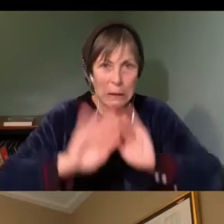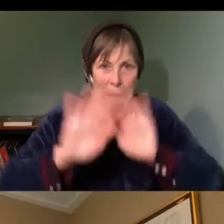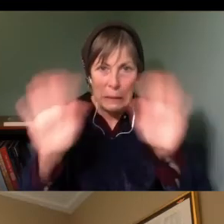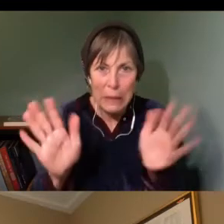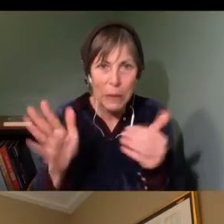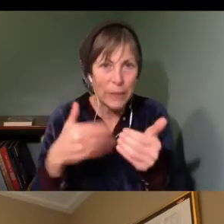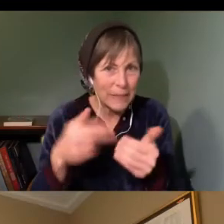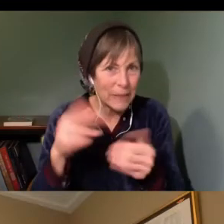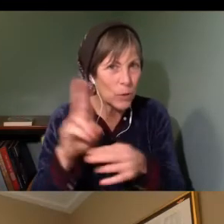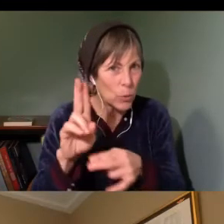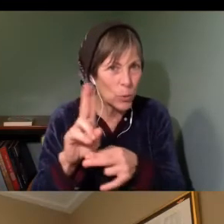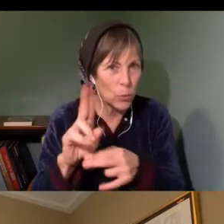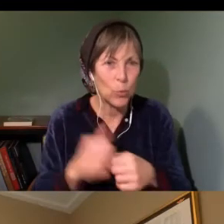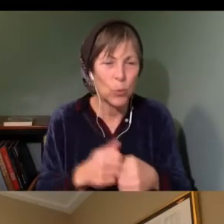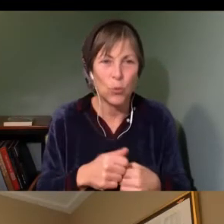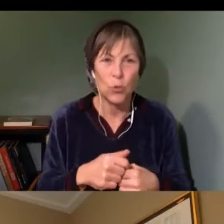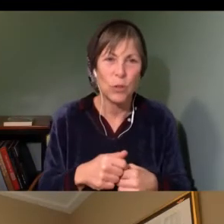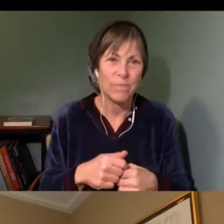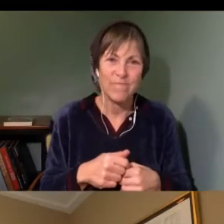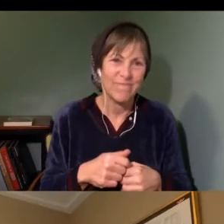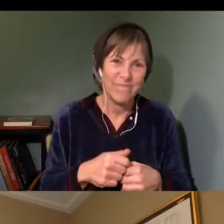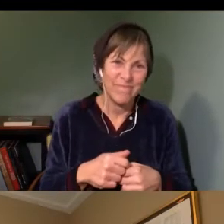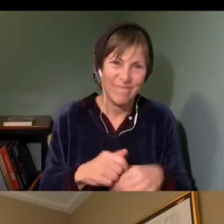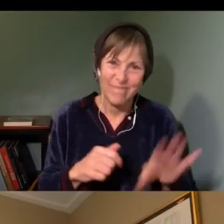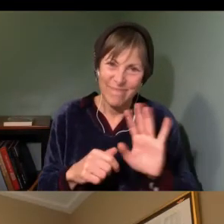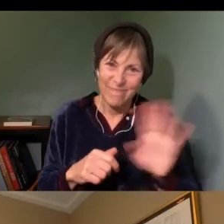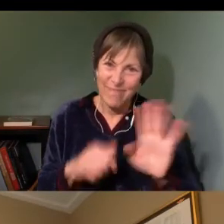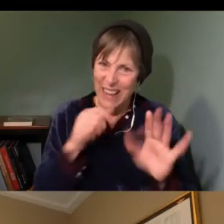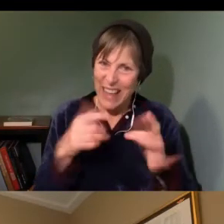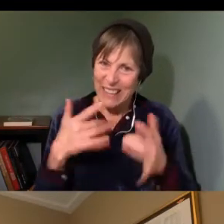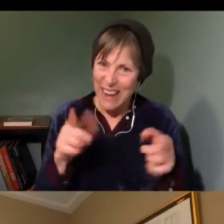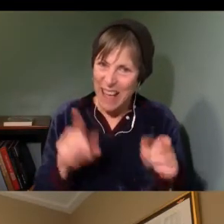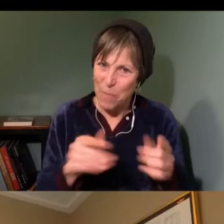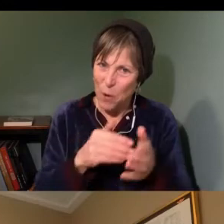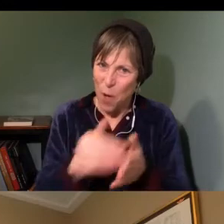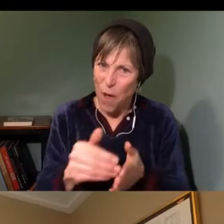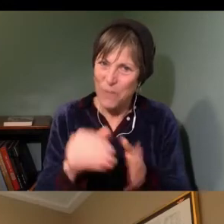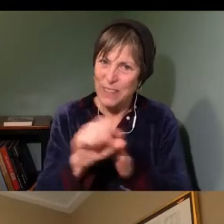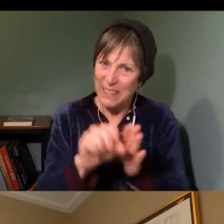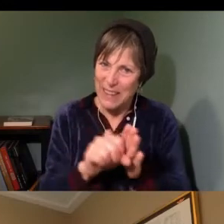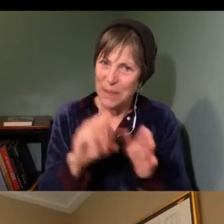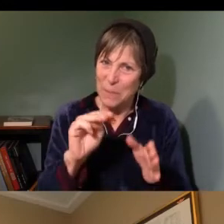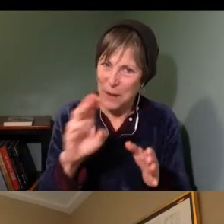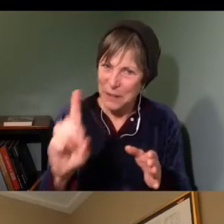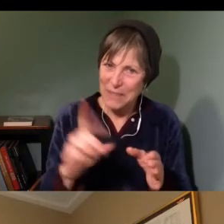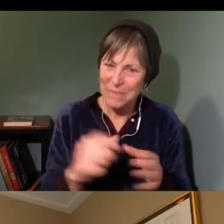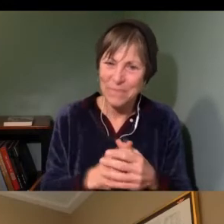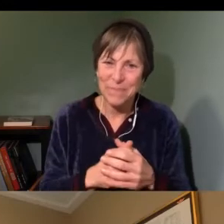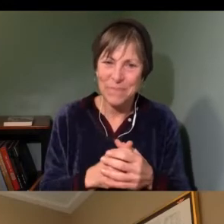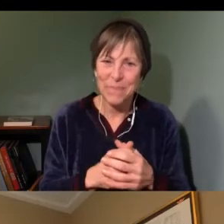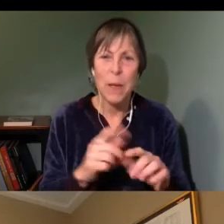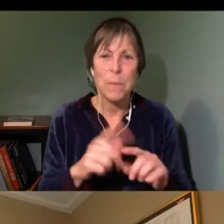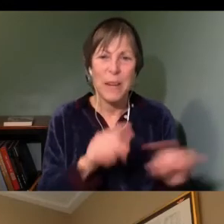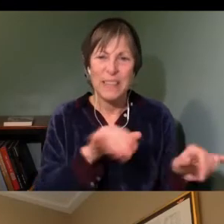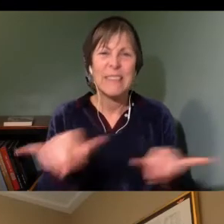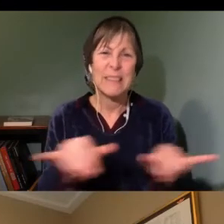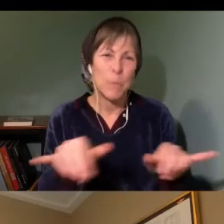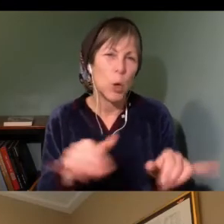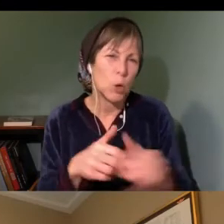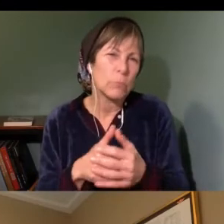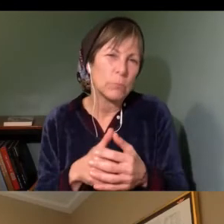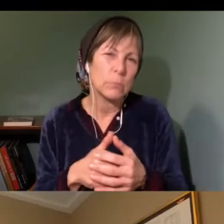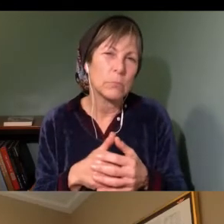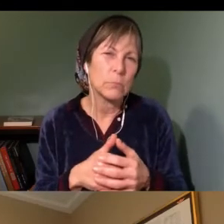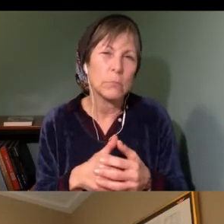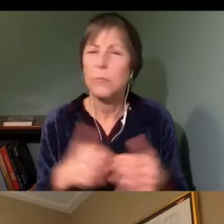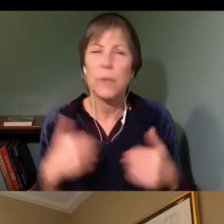possible that's not a knock on the state of maryland form at all um but it so it is similar and again it doesn't you know of course